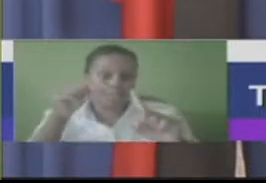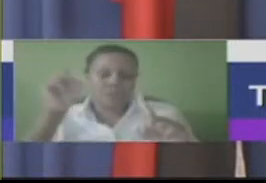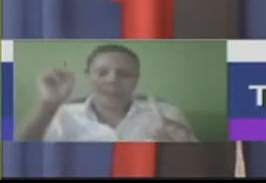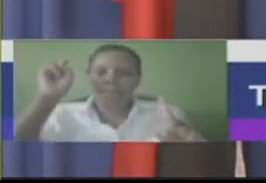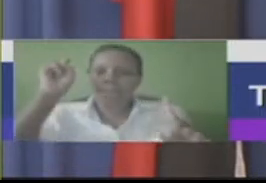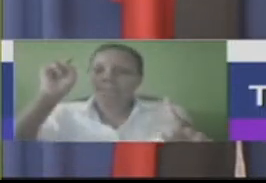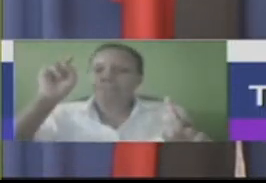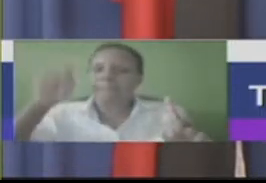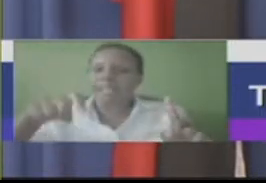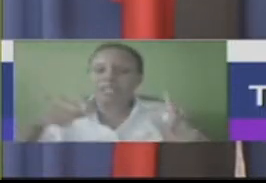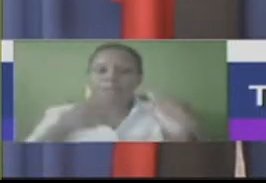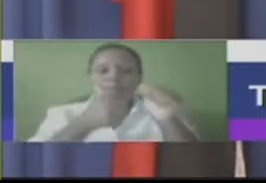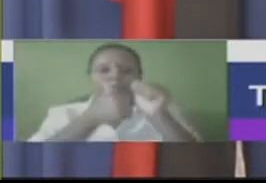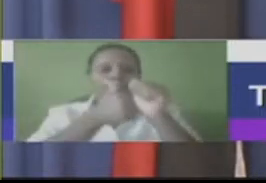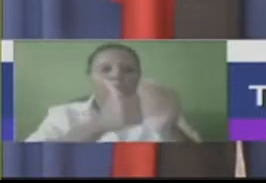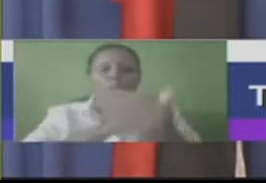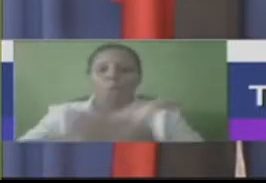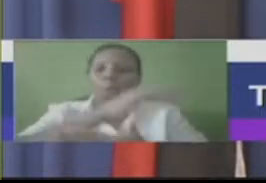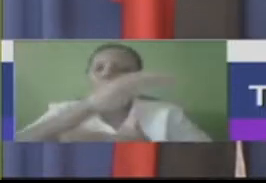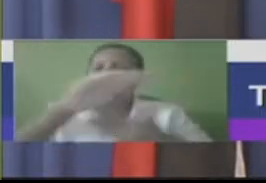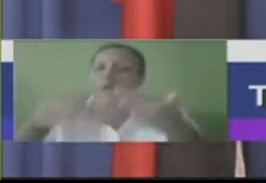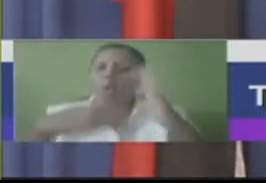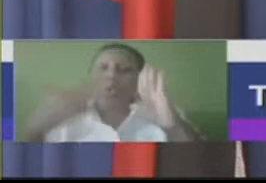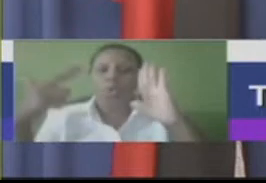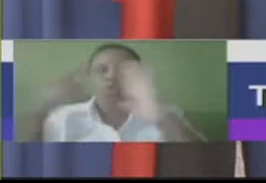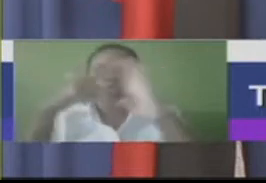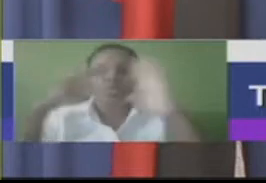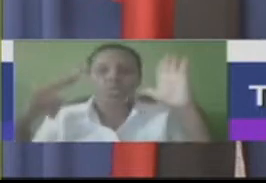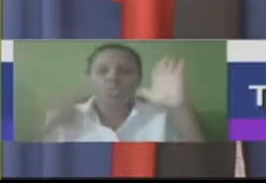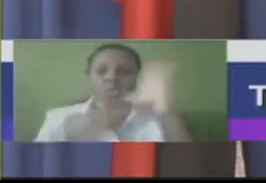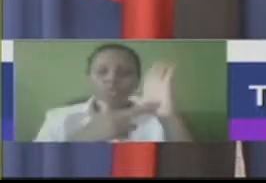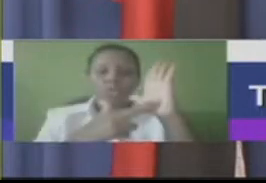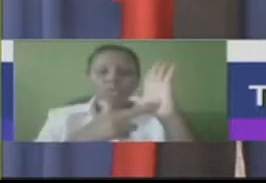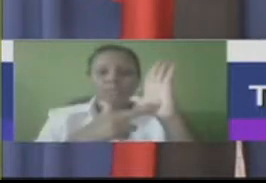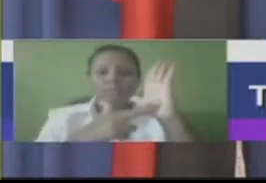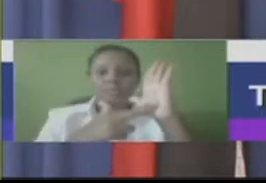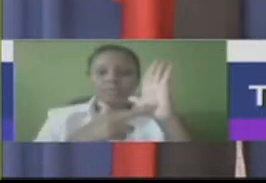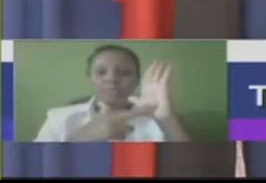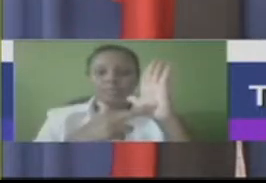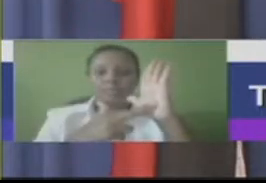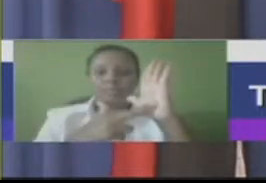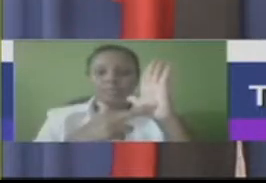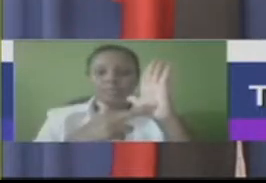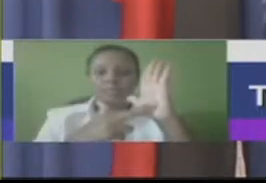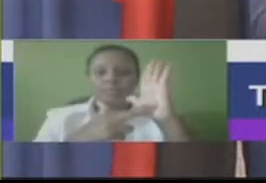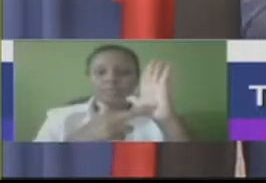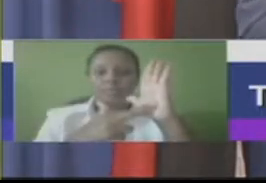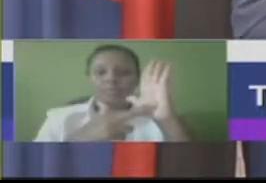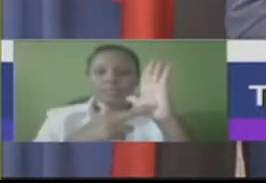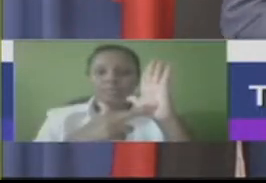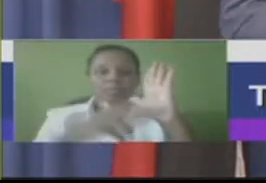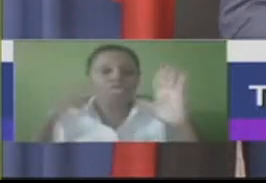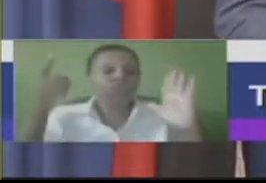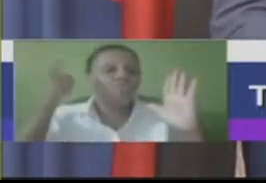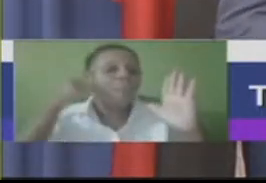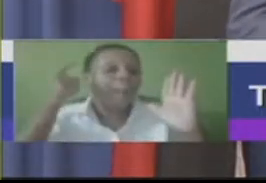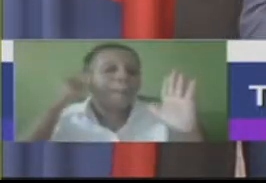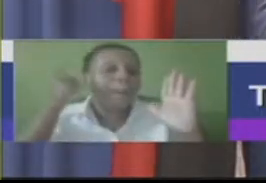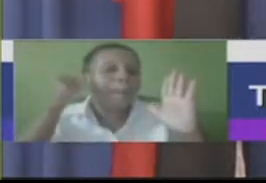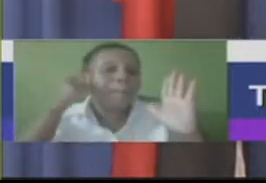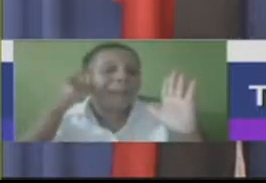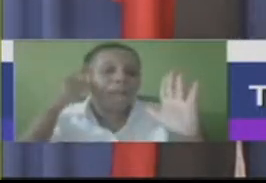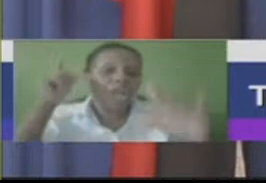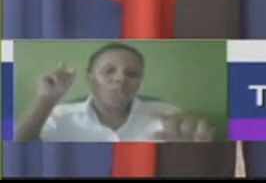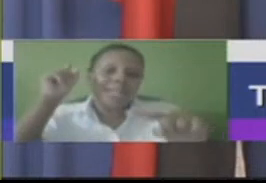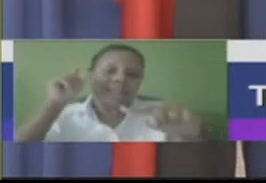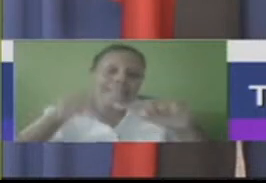all those who want to bring vaccines into this country. Just remember, that is not something that you can come to custom with and say you want to help and you have